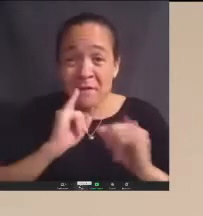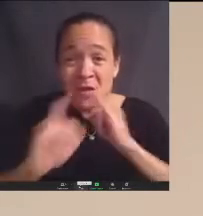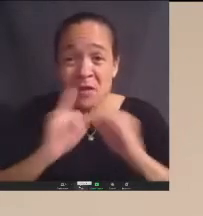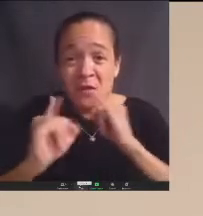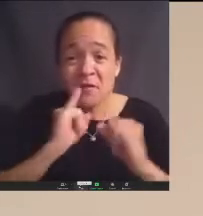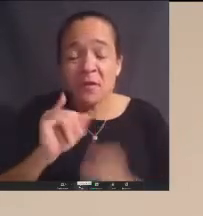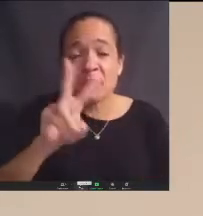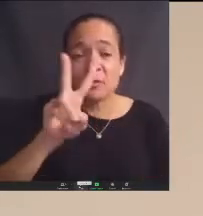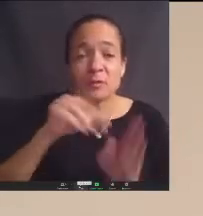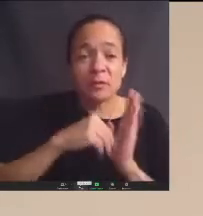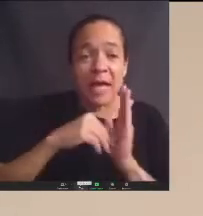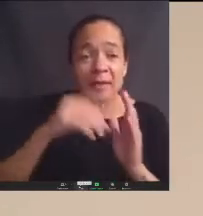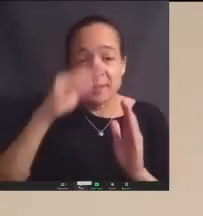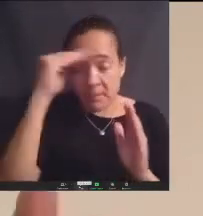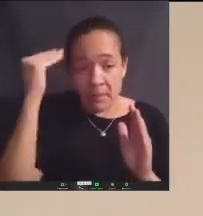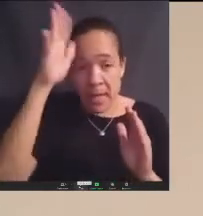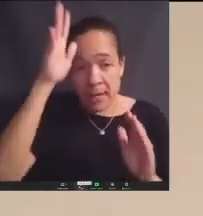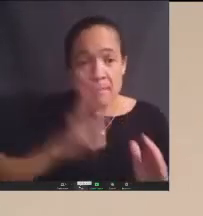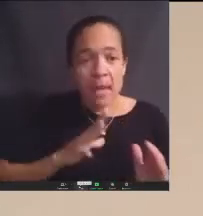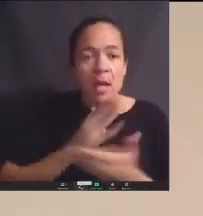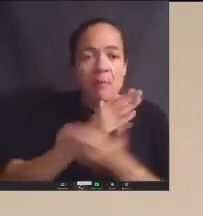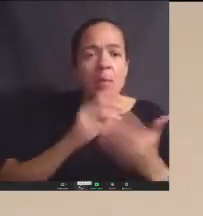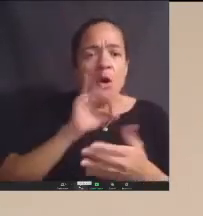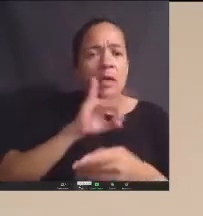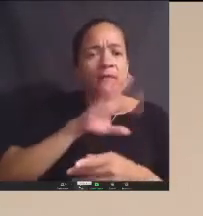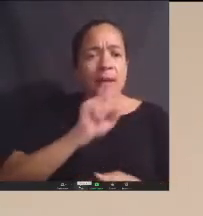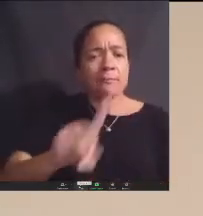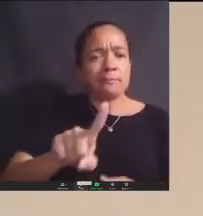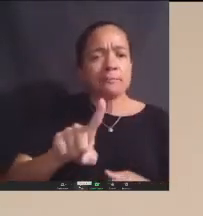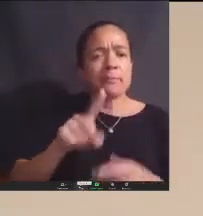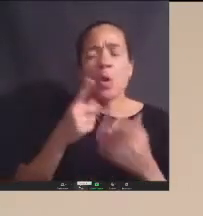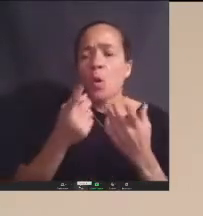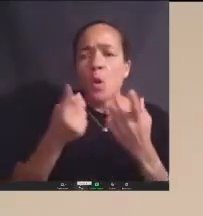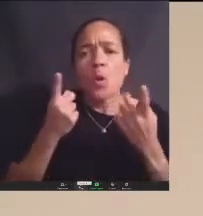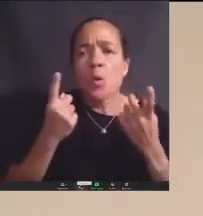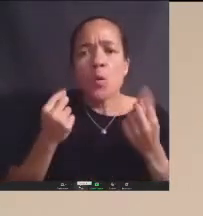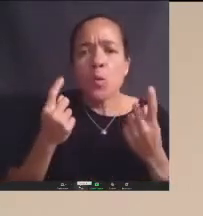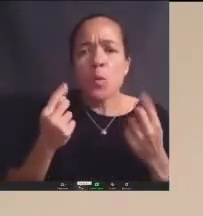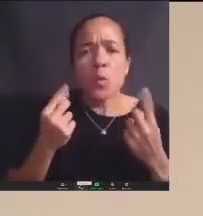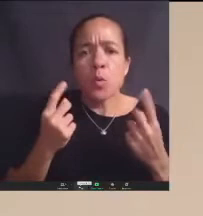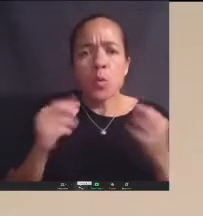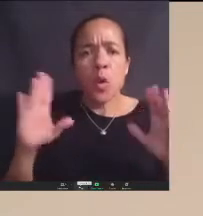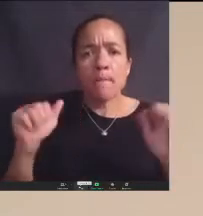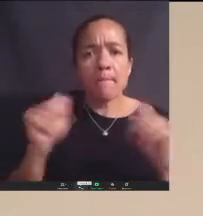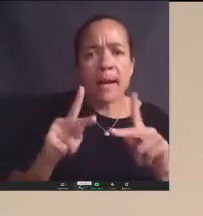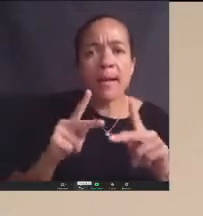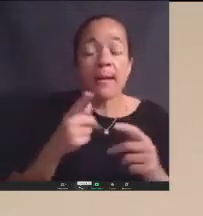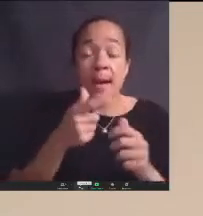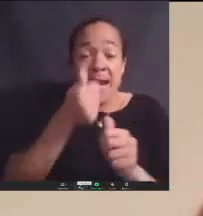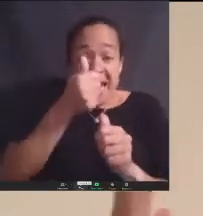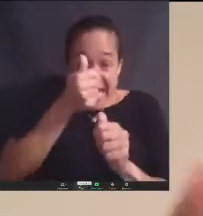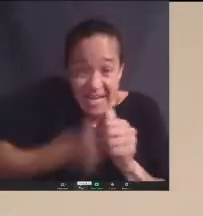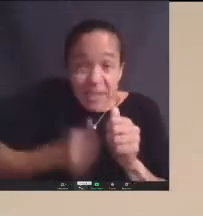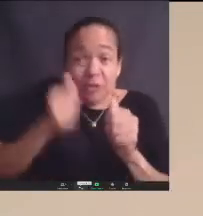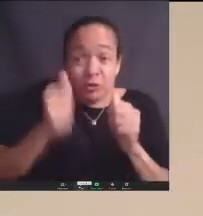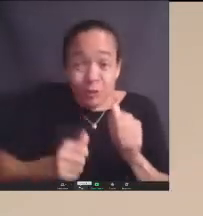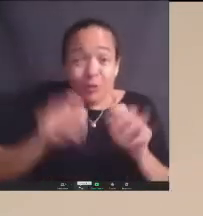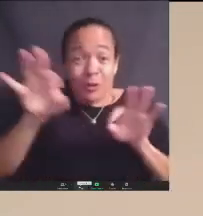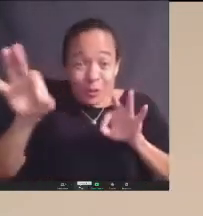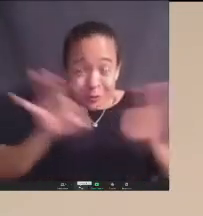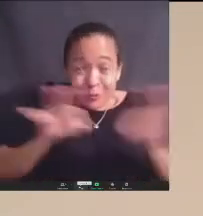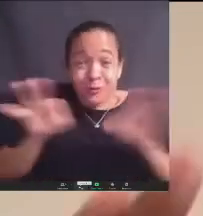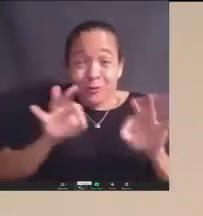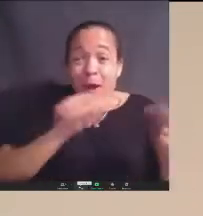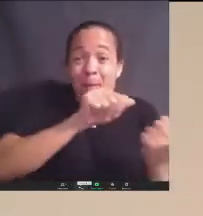give back to your community? If anything, every single one of them could describe every single one, like all of them. And so